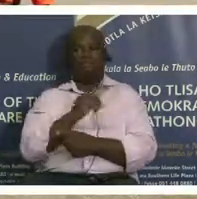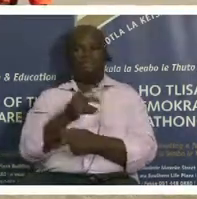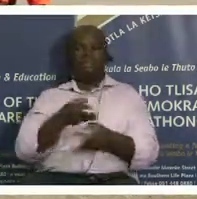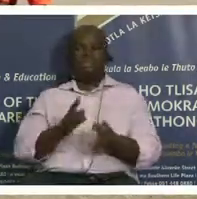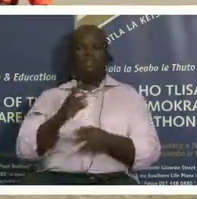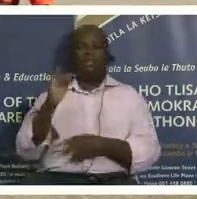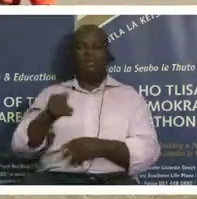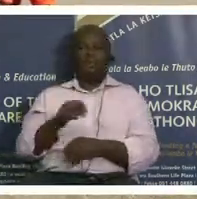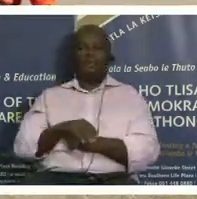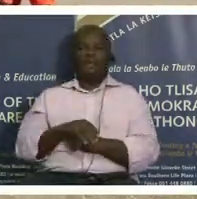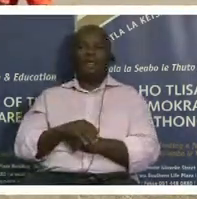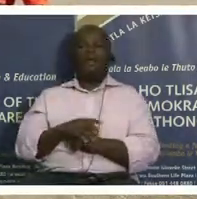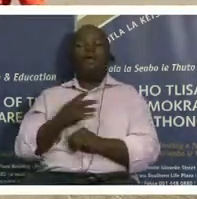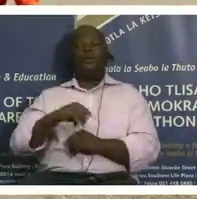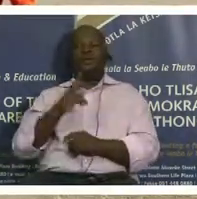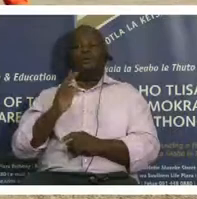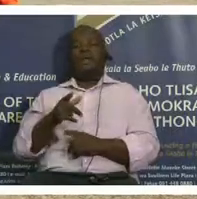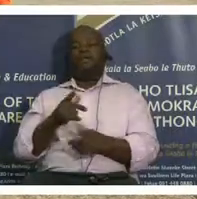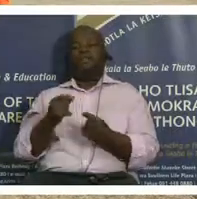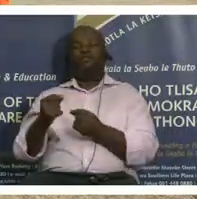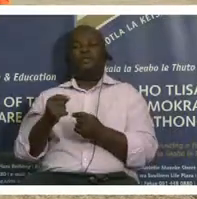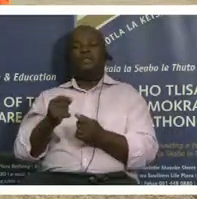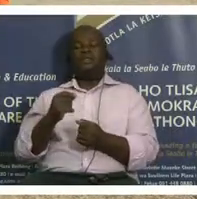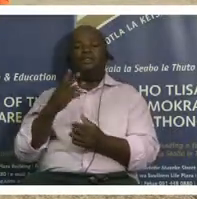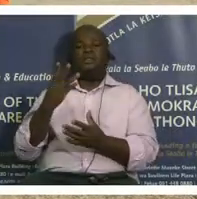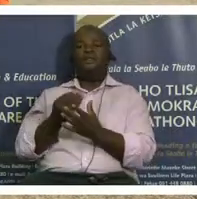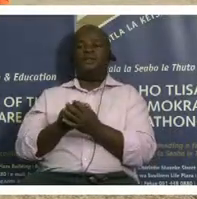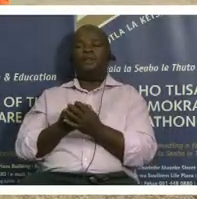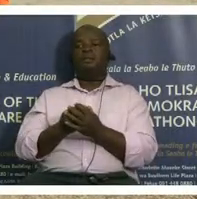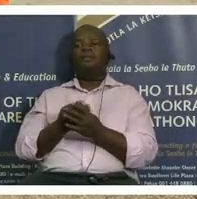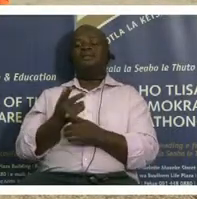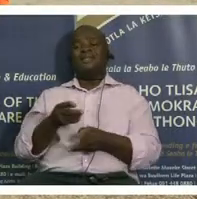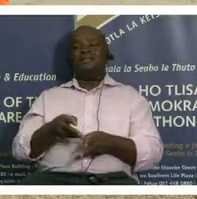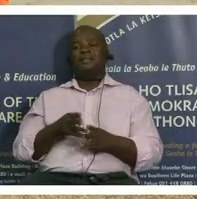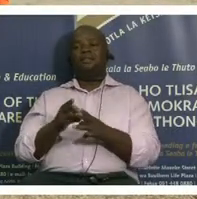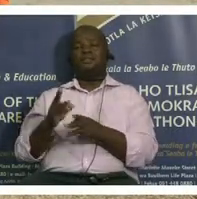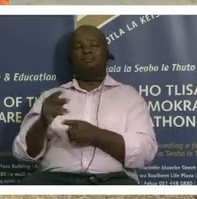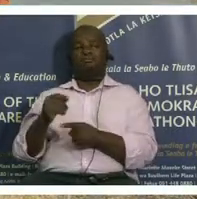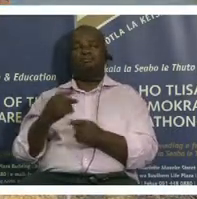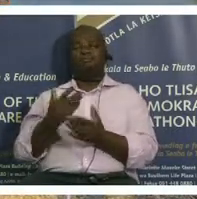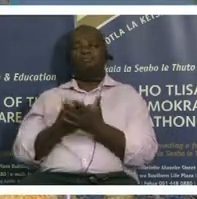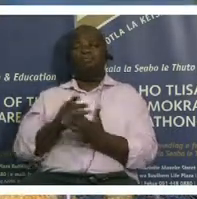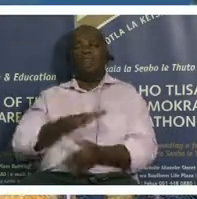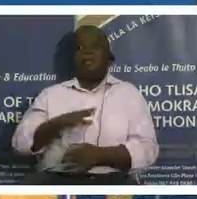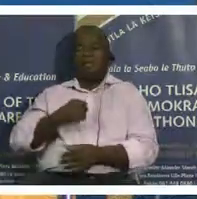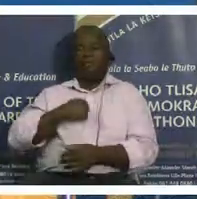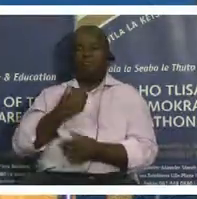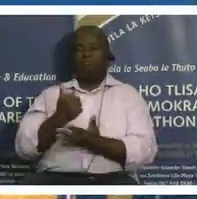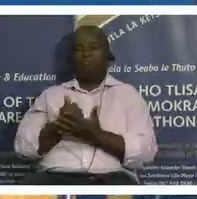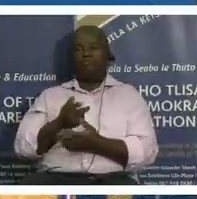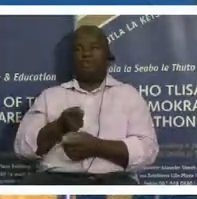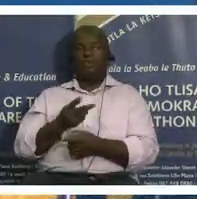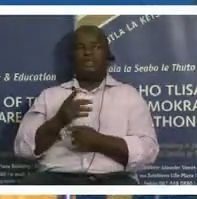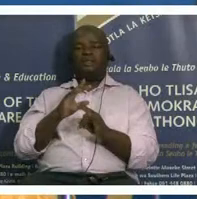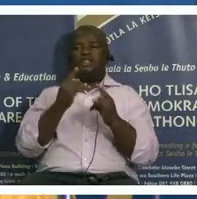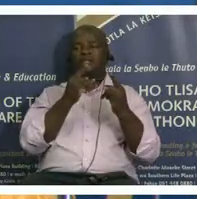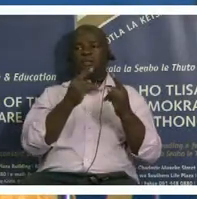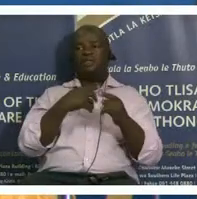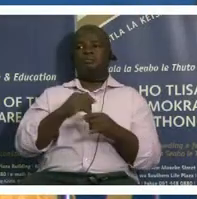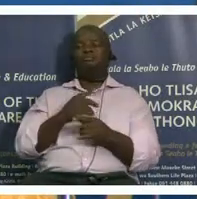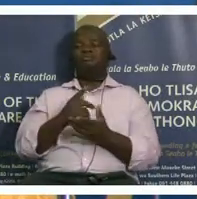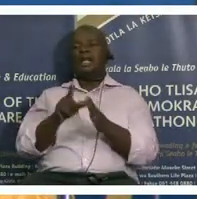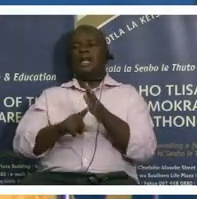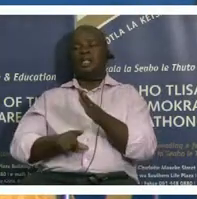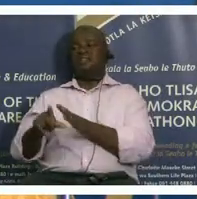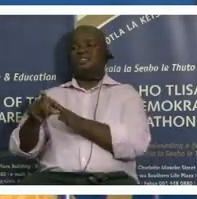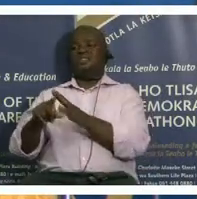Me re tla meile ho etsa ka bohohle hore di tsela tsa rona mo re dulang teng di tropong tsa rona